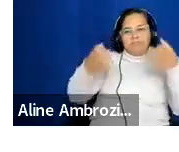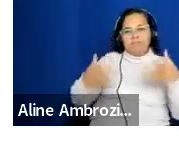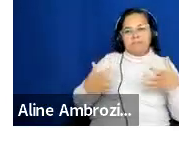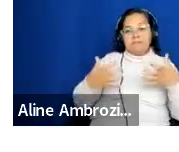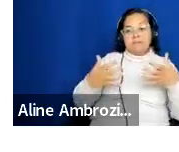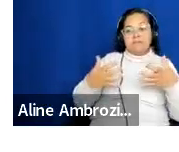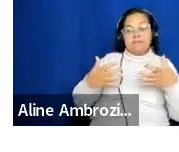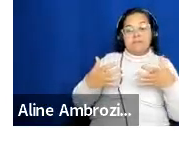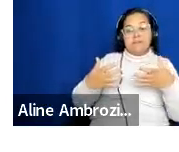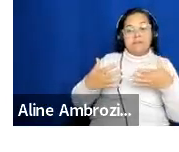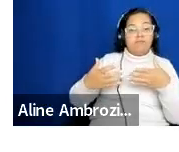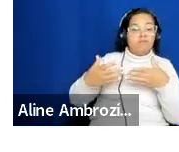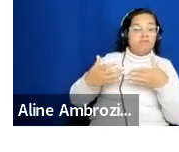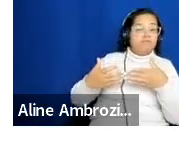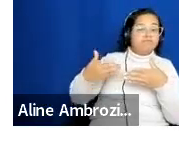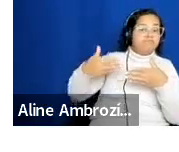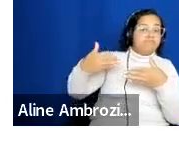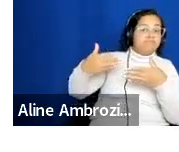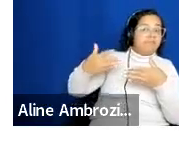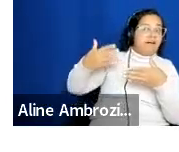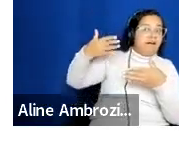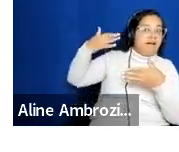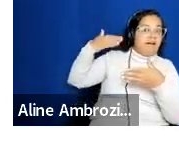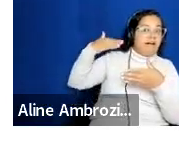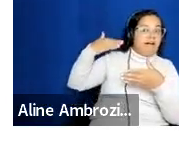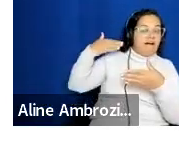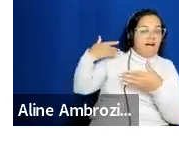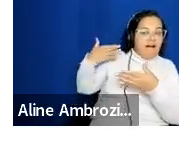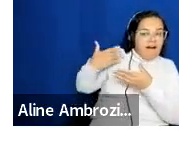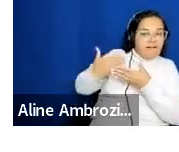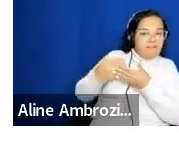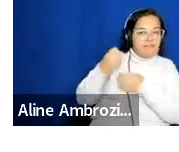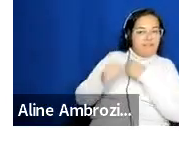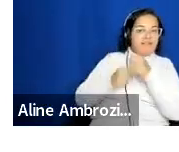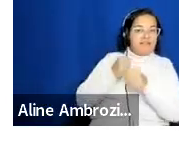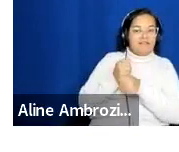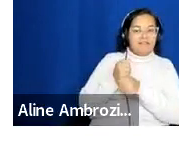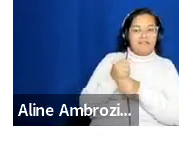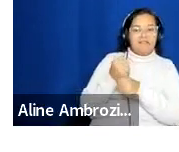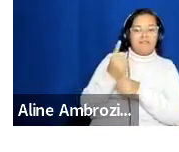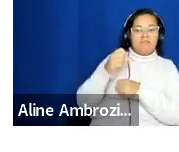and therefore was unknown to Vygotsky, and therefore inaccessible.